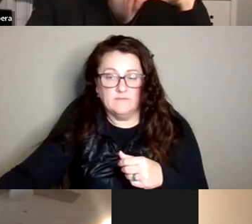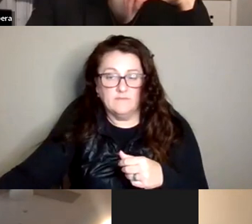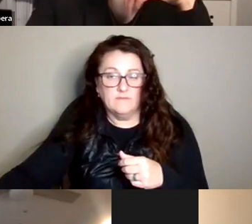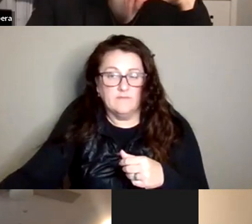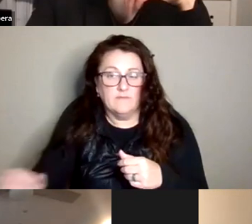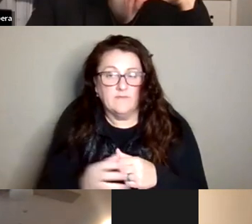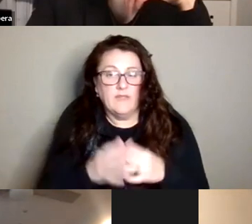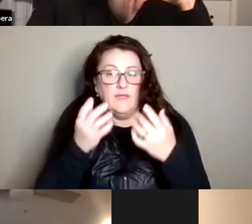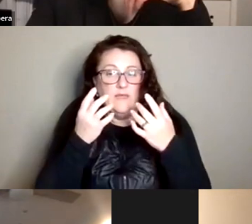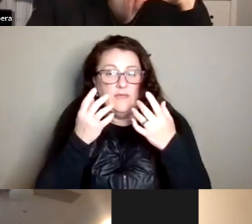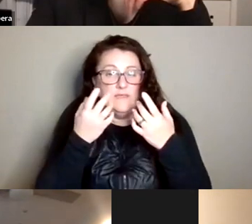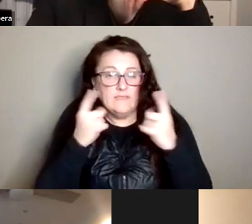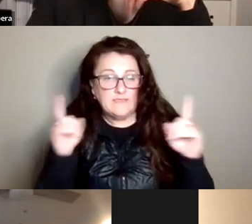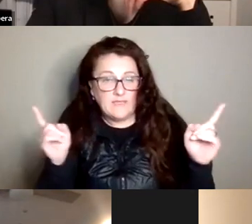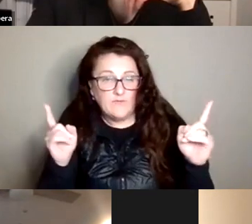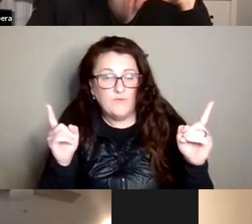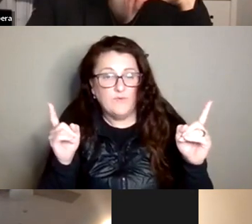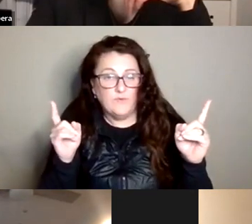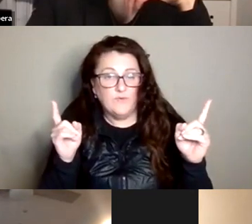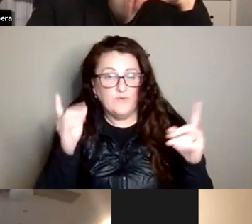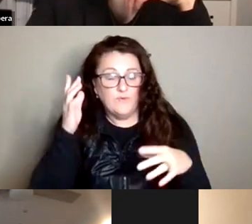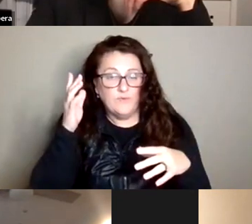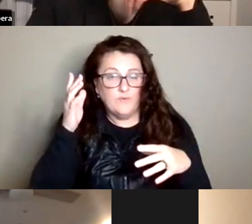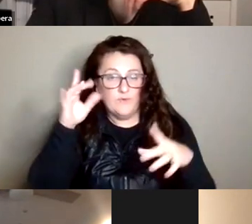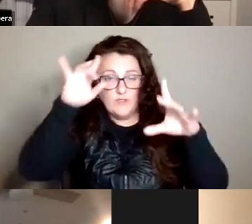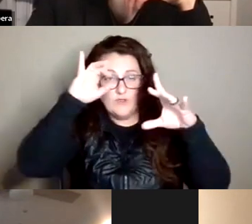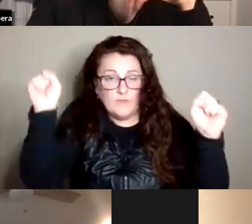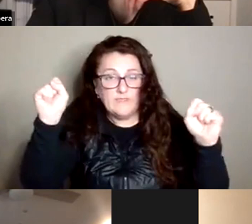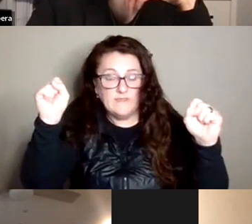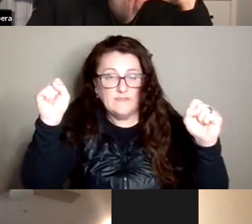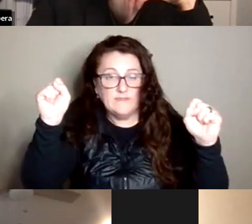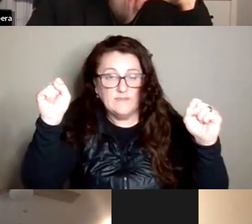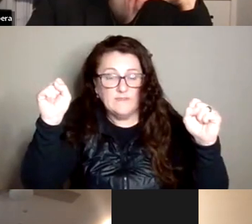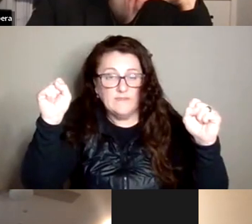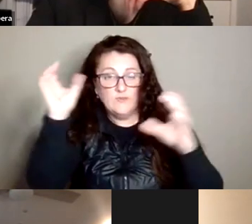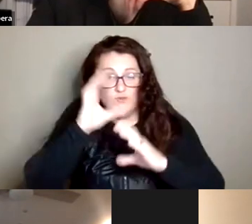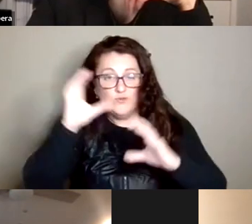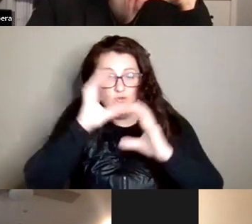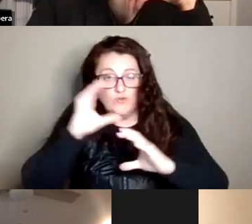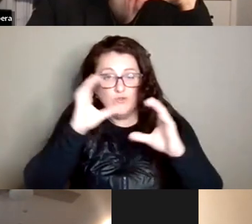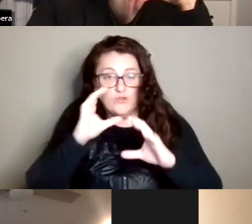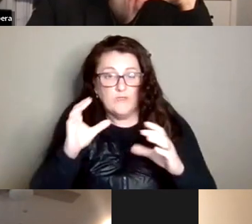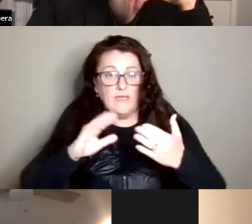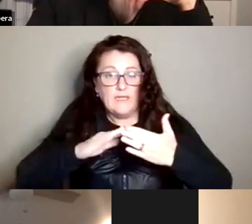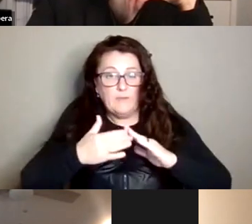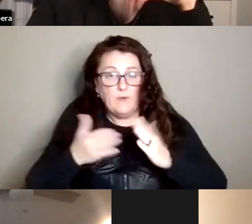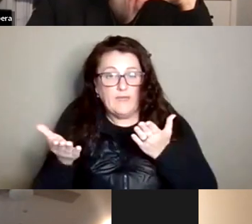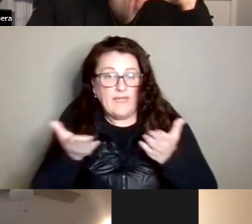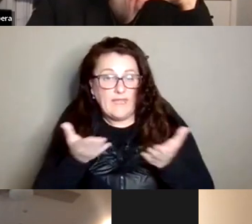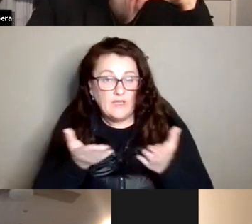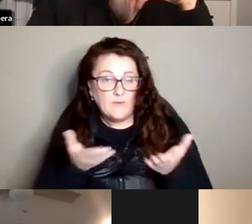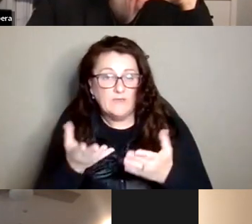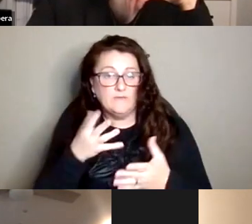to be successful for the second, for the upcoming superintendent to be successful, I think community engagement in